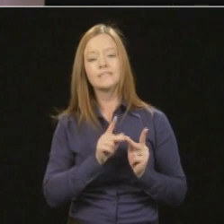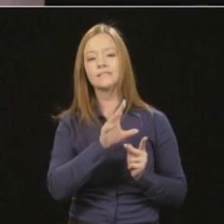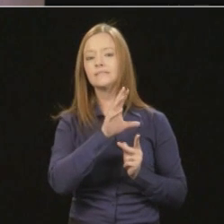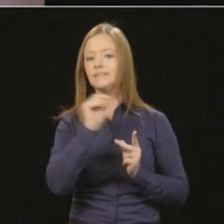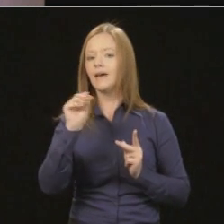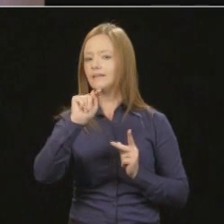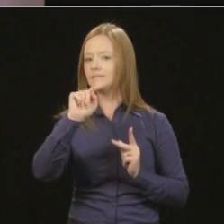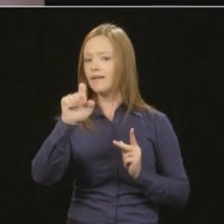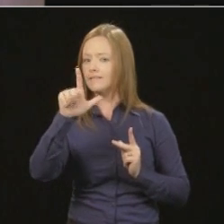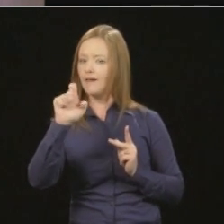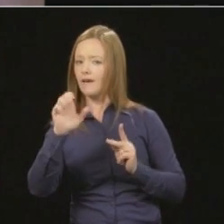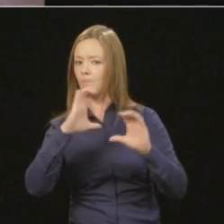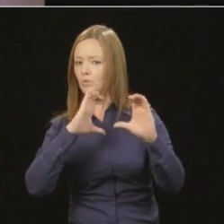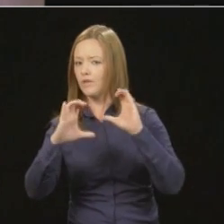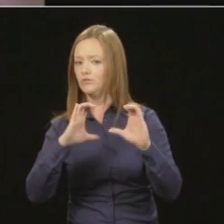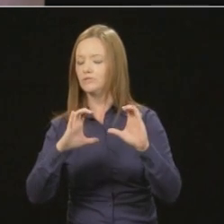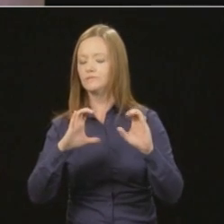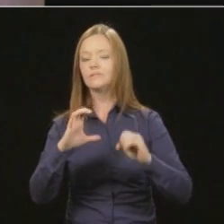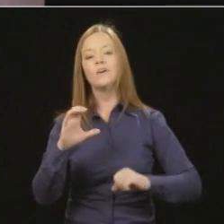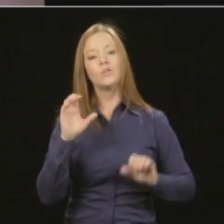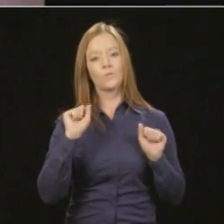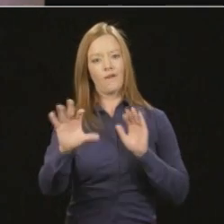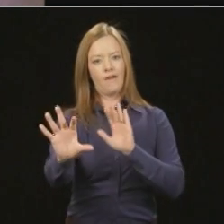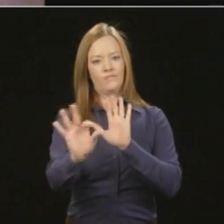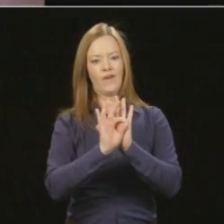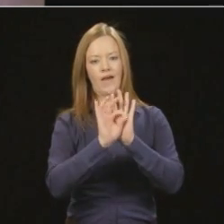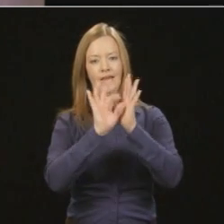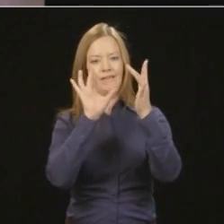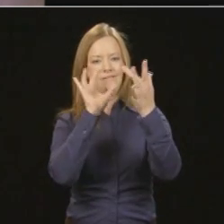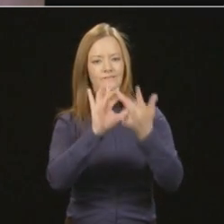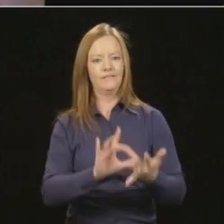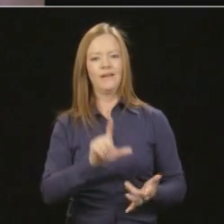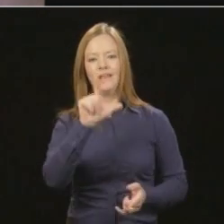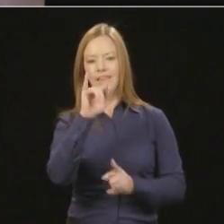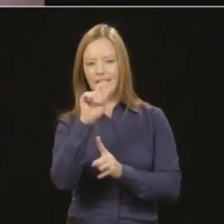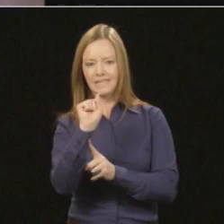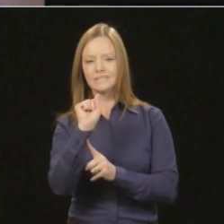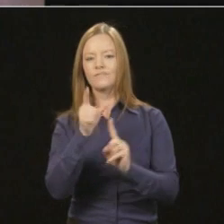can find the links to all these websites on our website,